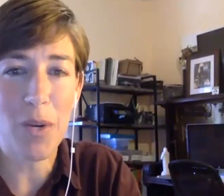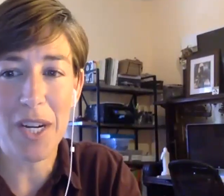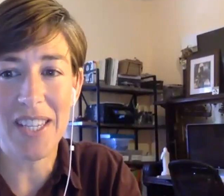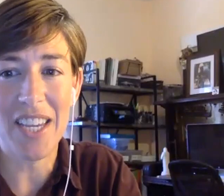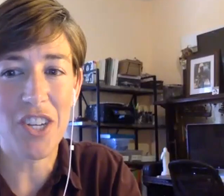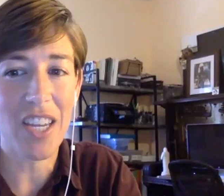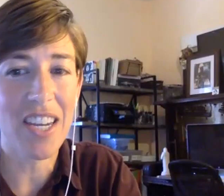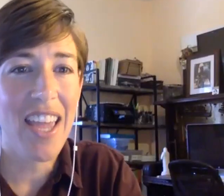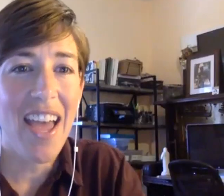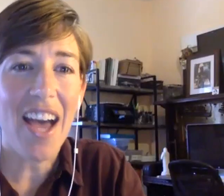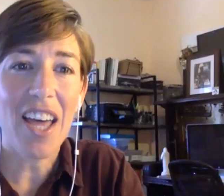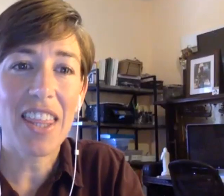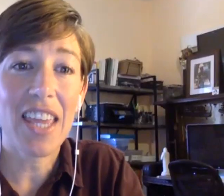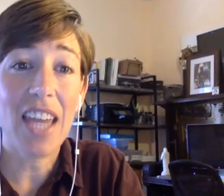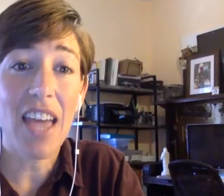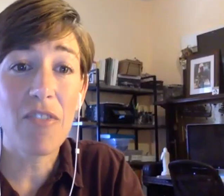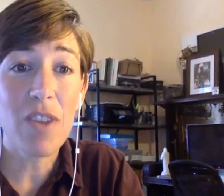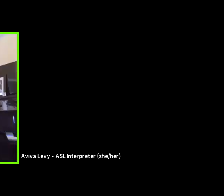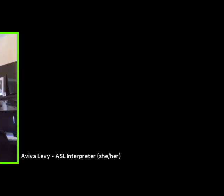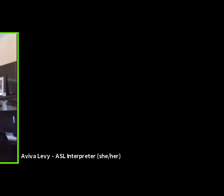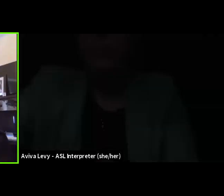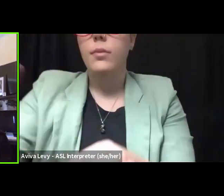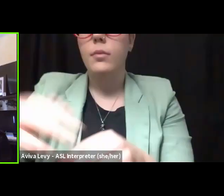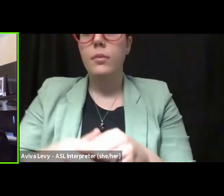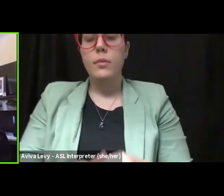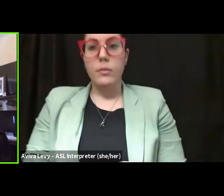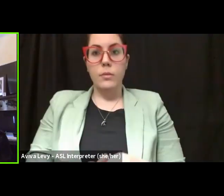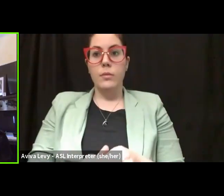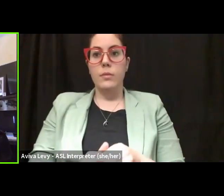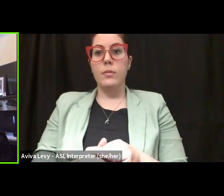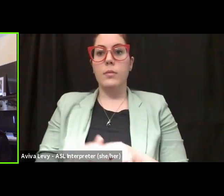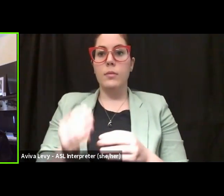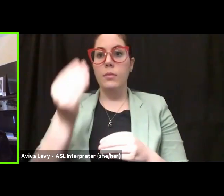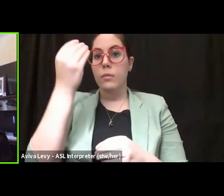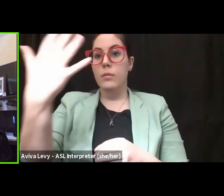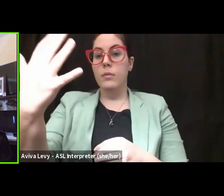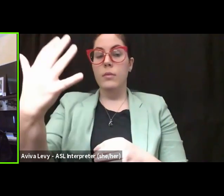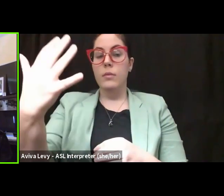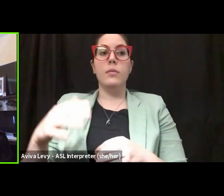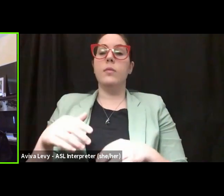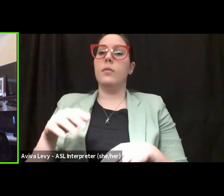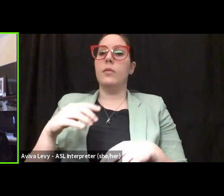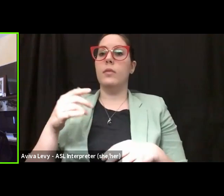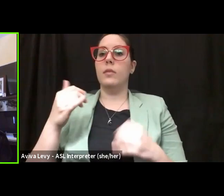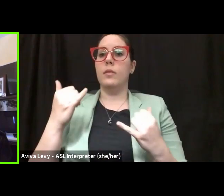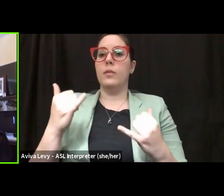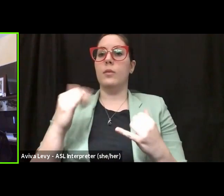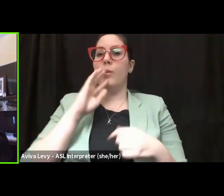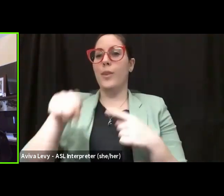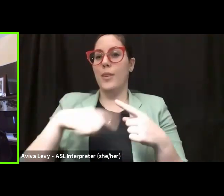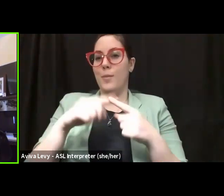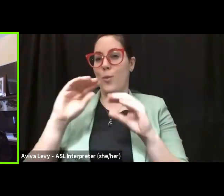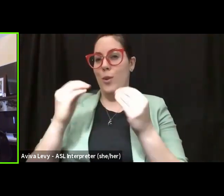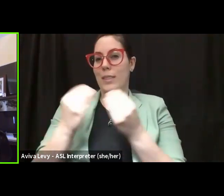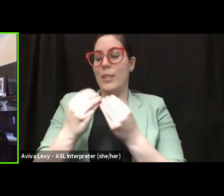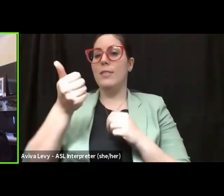all-volunteer-run organization that every May provides an 8-day intensive full of